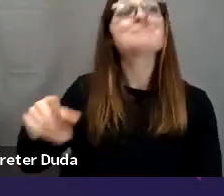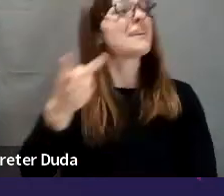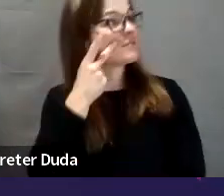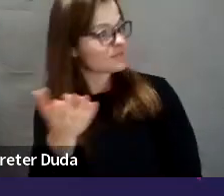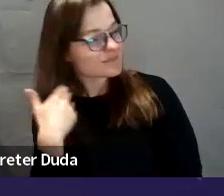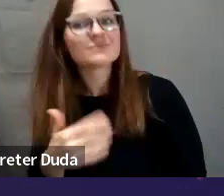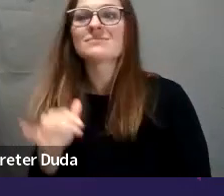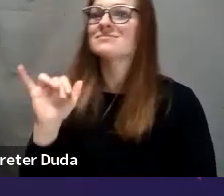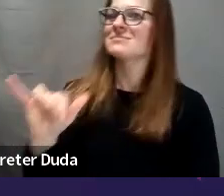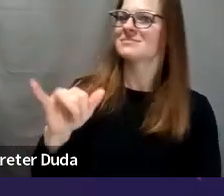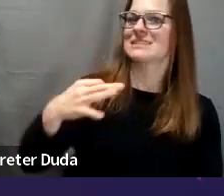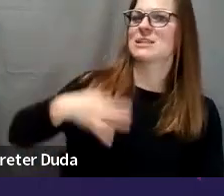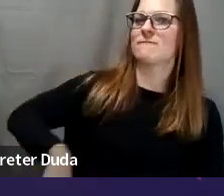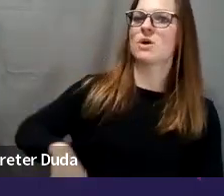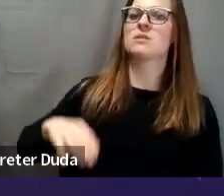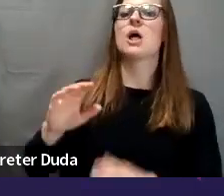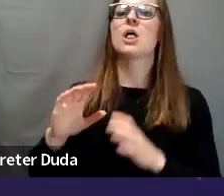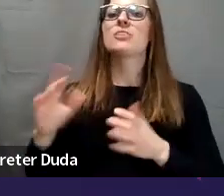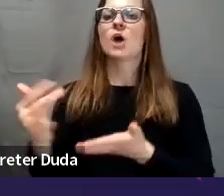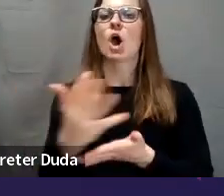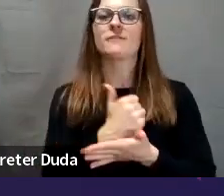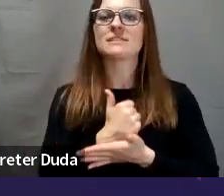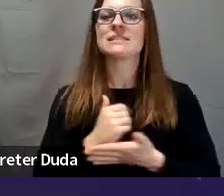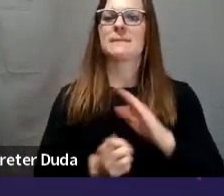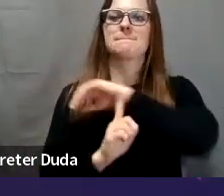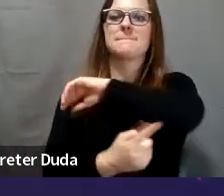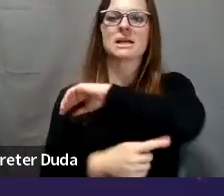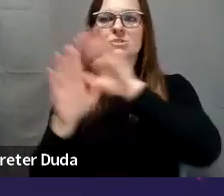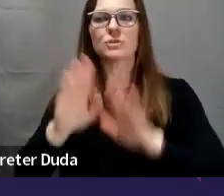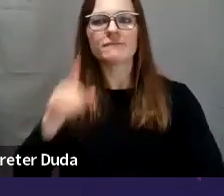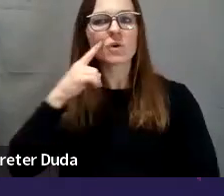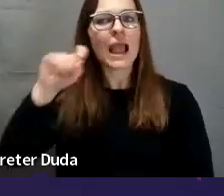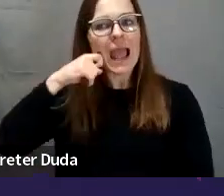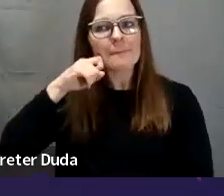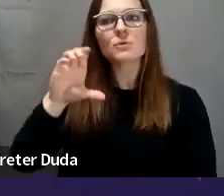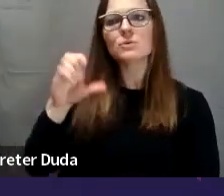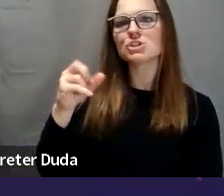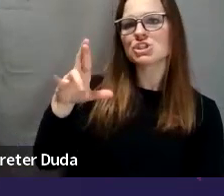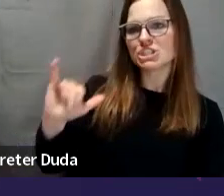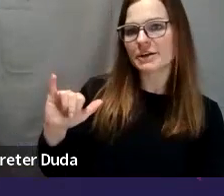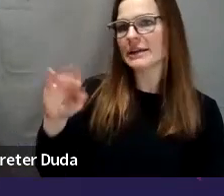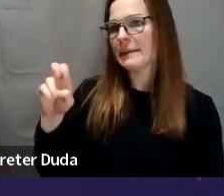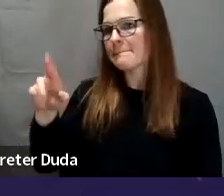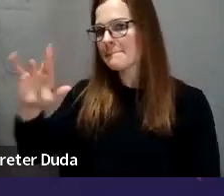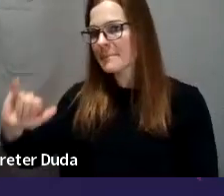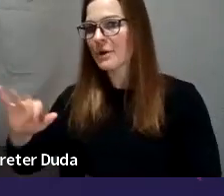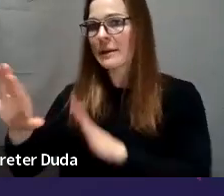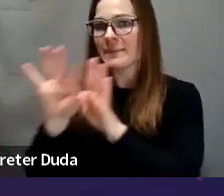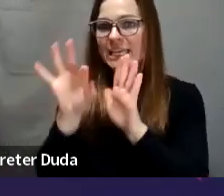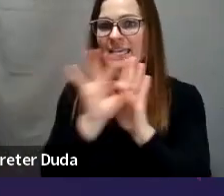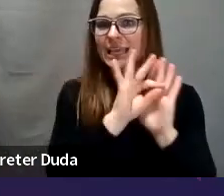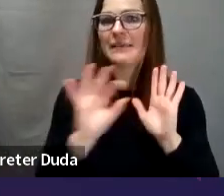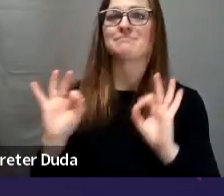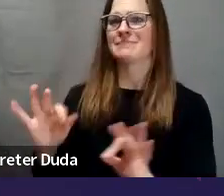then that is really helpful. The harvesting buckets will also be great for apple, cherry, and berry picking. Thank you. Thank Yes. you,